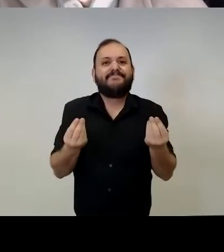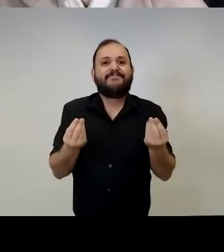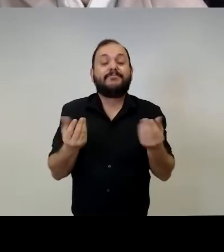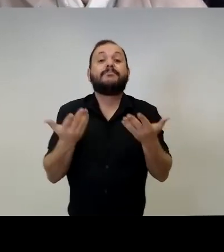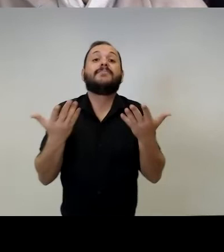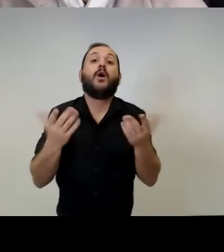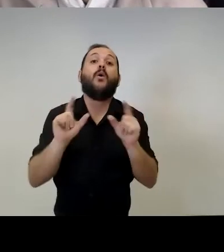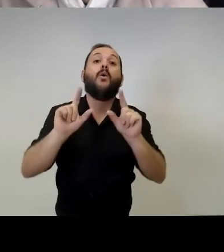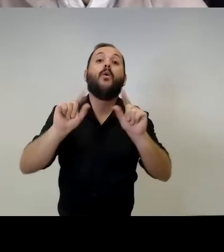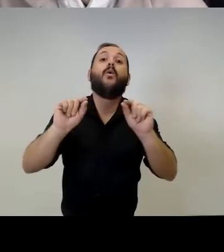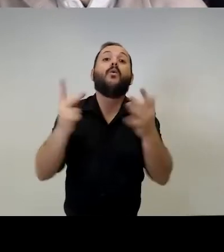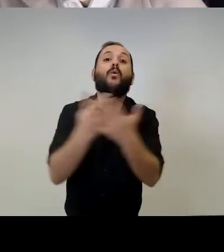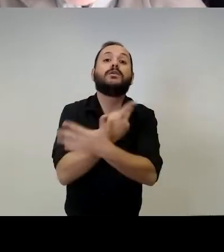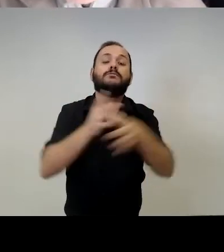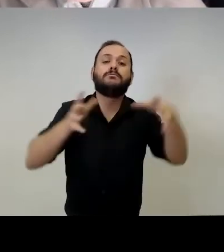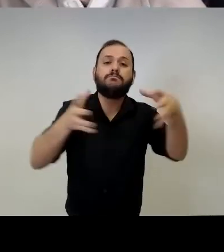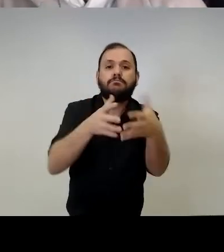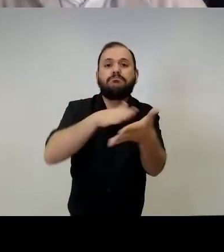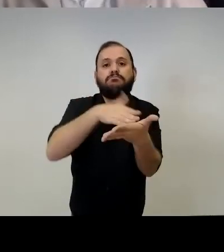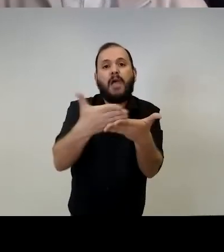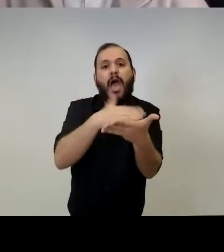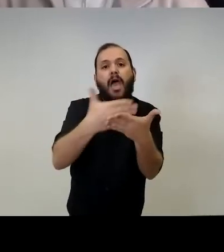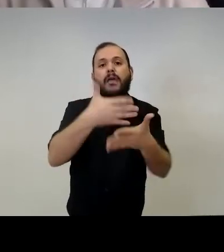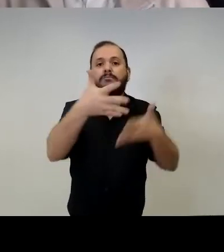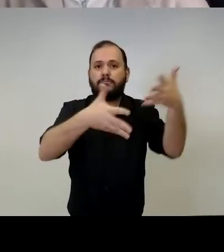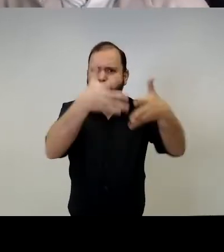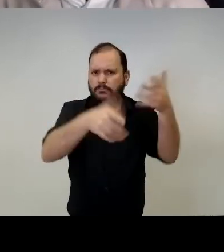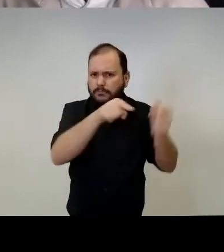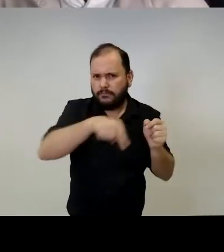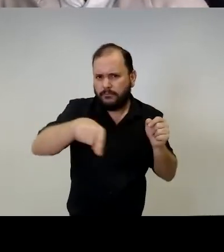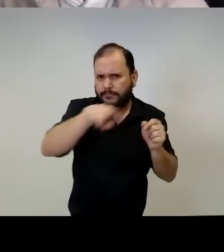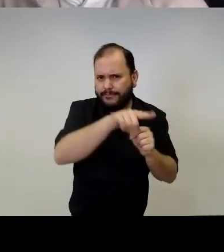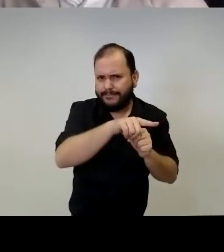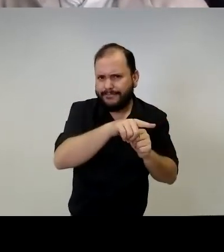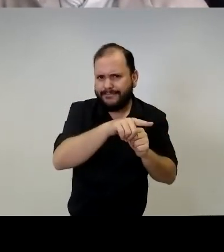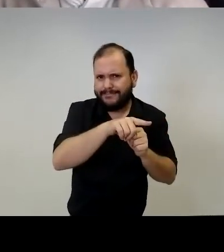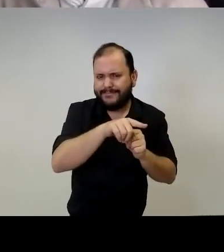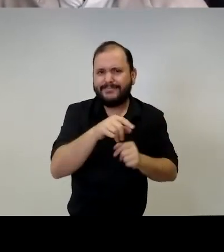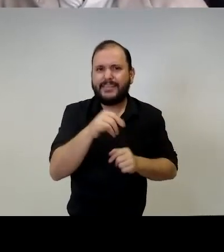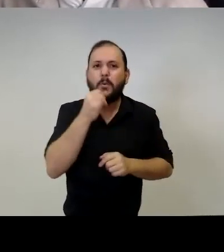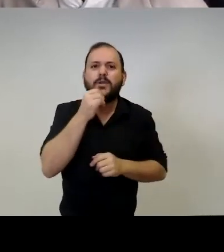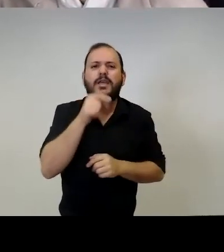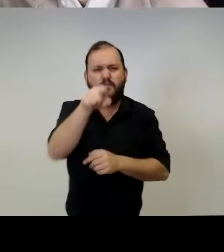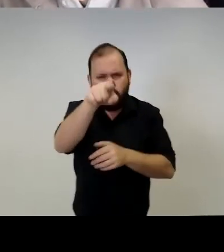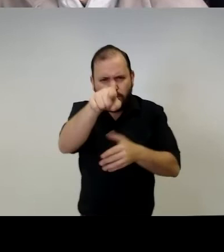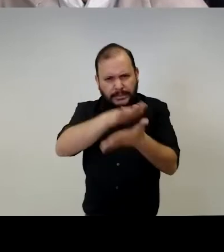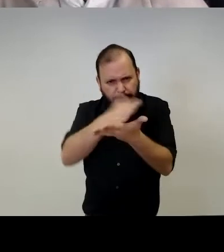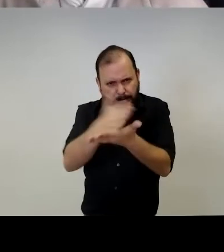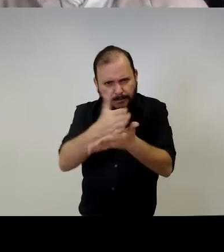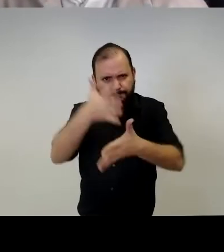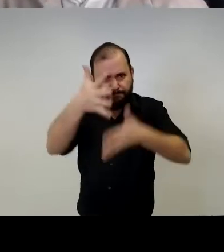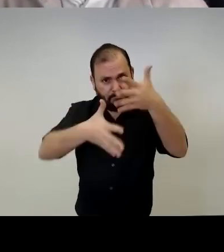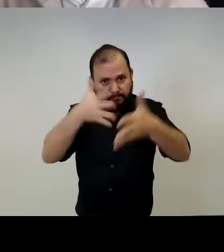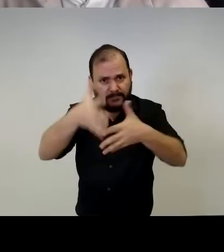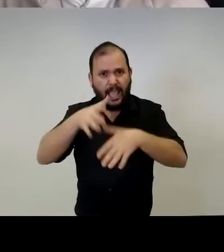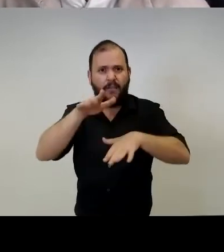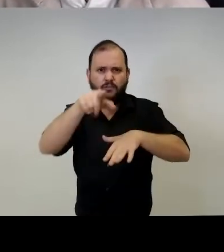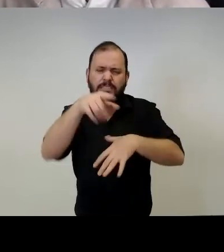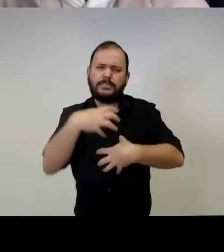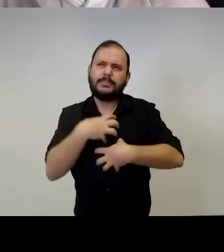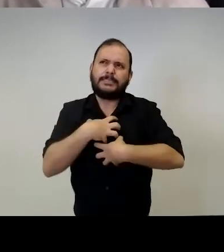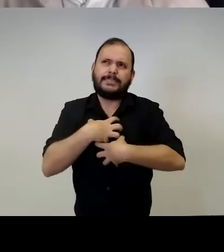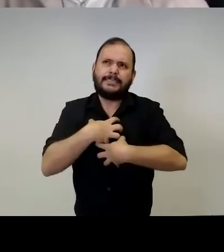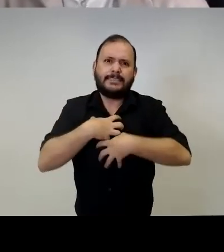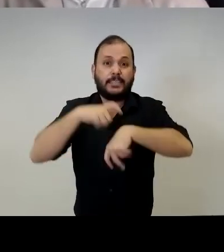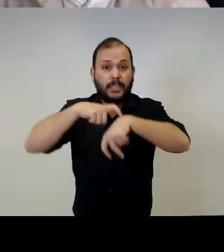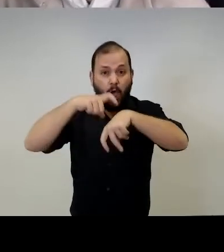there such a thing as cognitive saturation? Do you sometimes feel that what is required of you in terms of mental